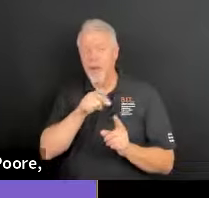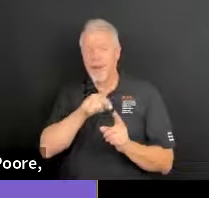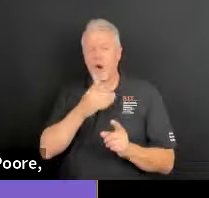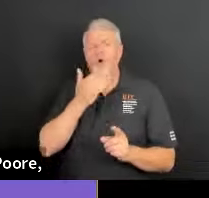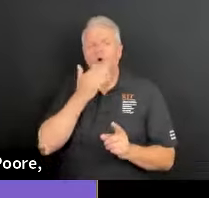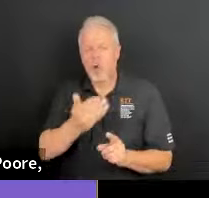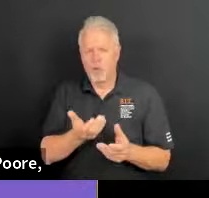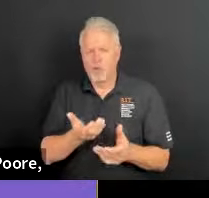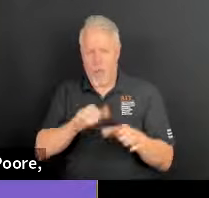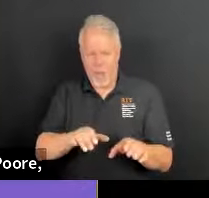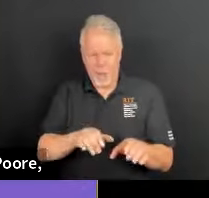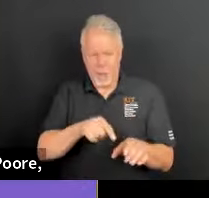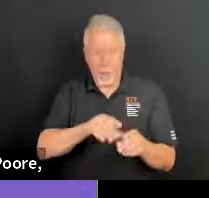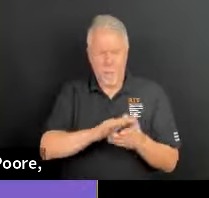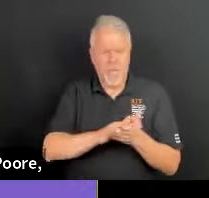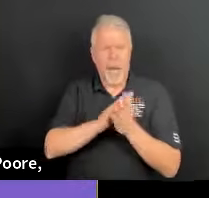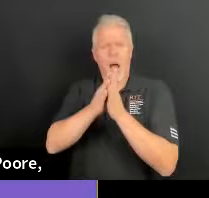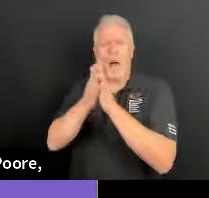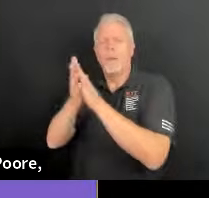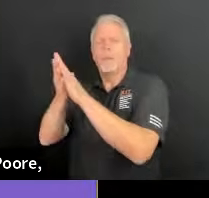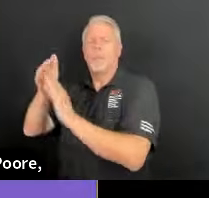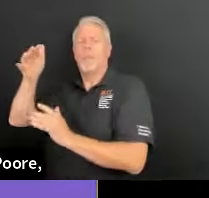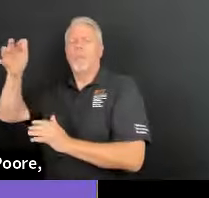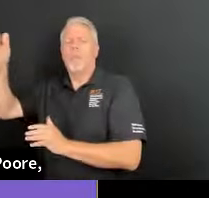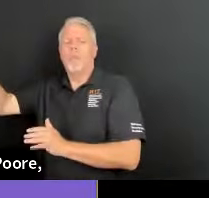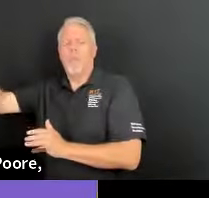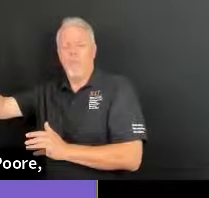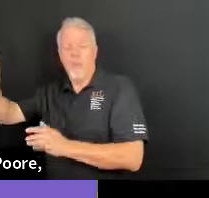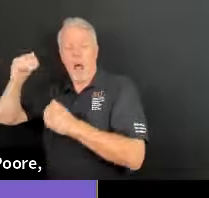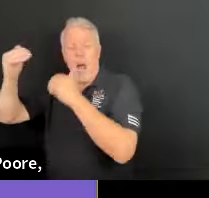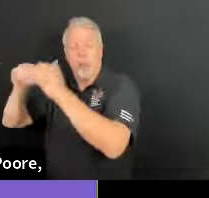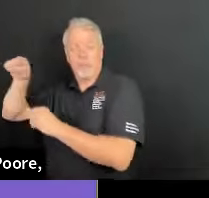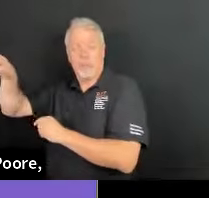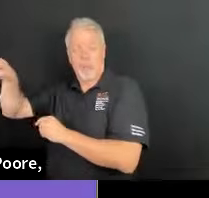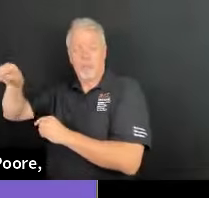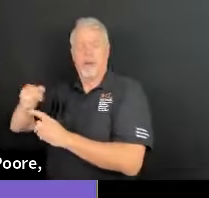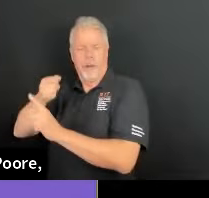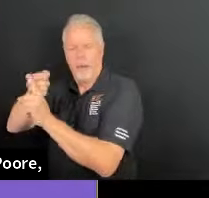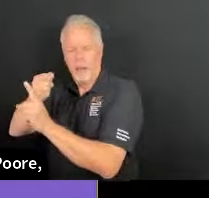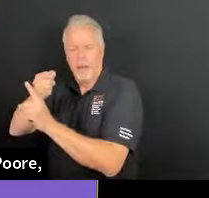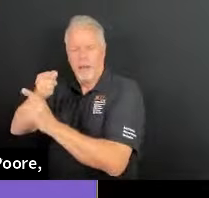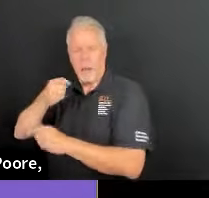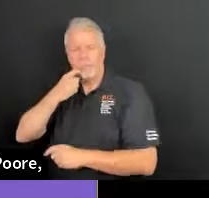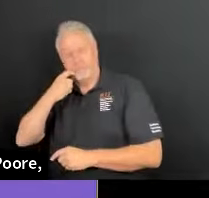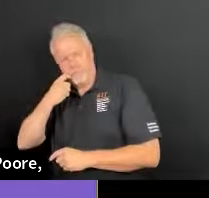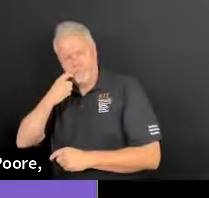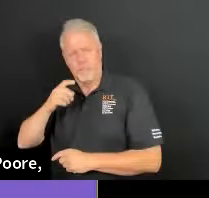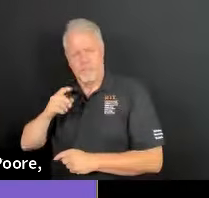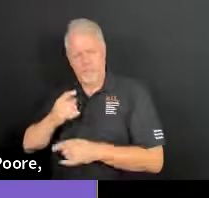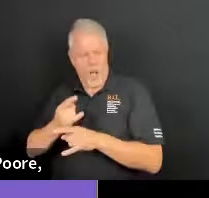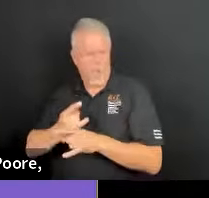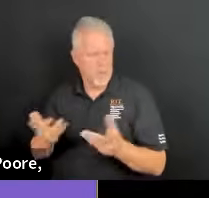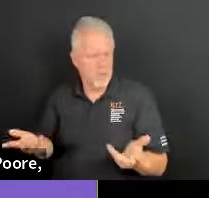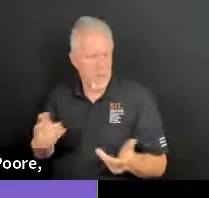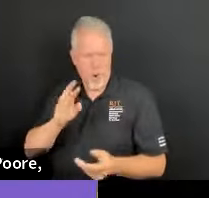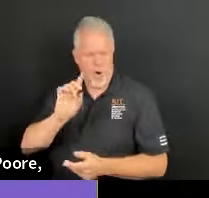An individual who starts drinking at the early age of 12 or 13 is more likely to have a